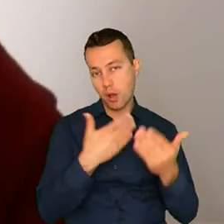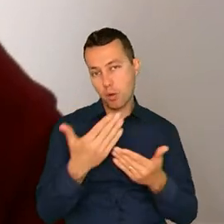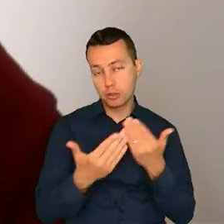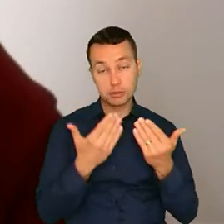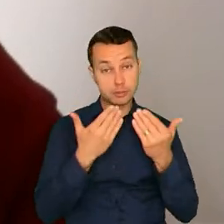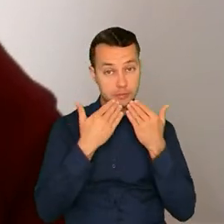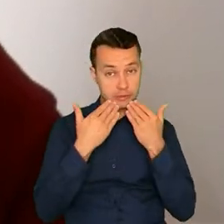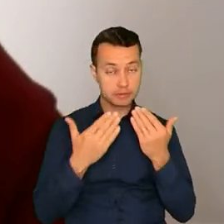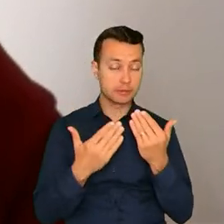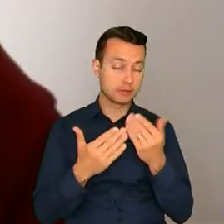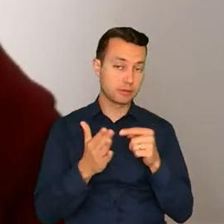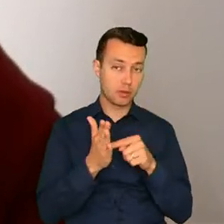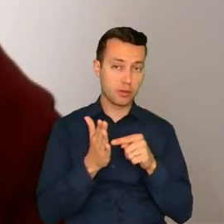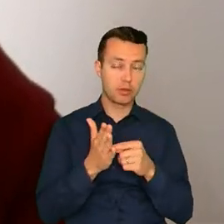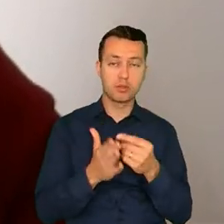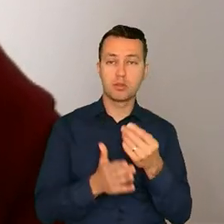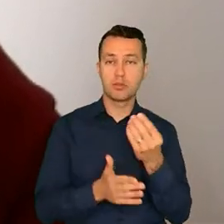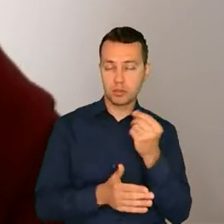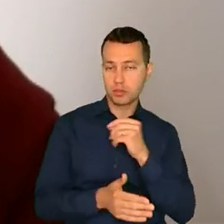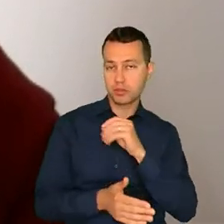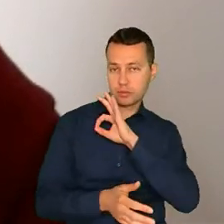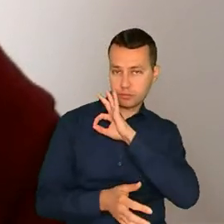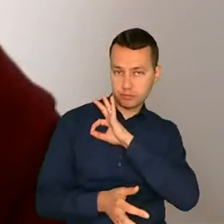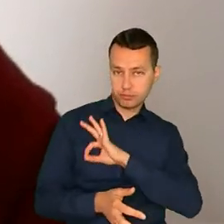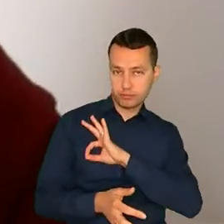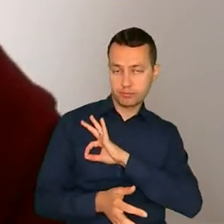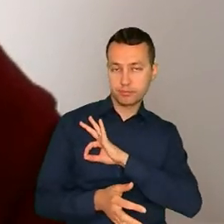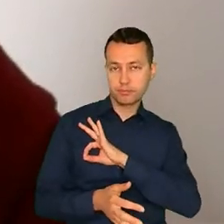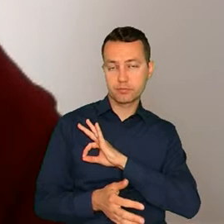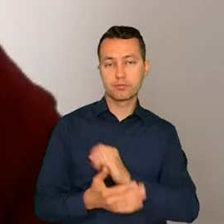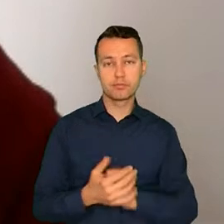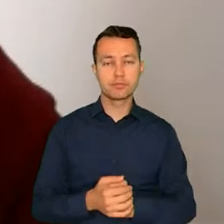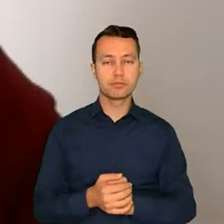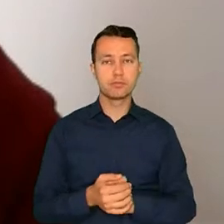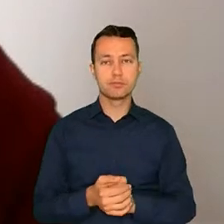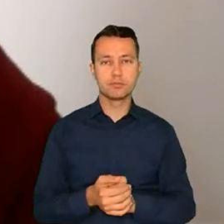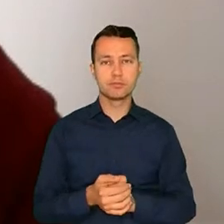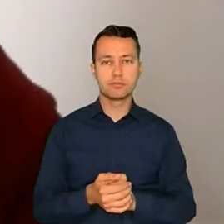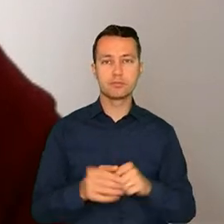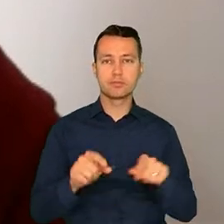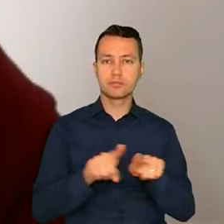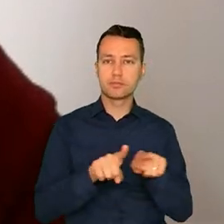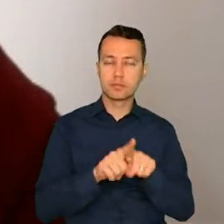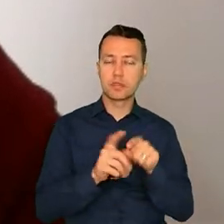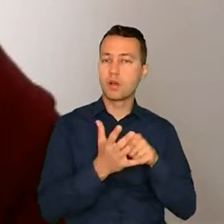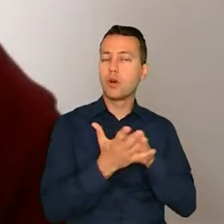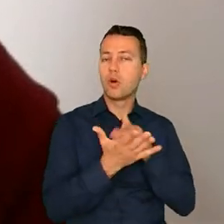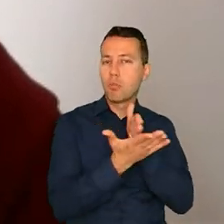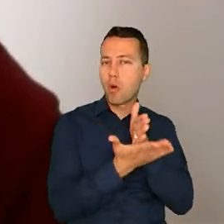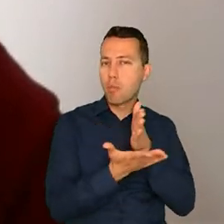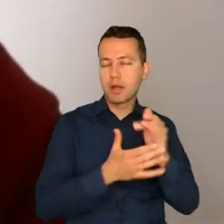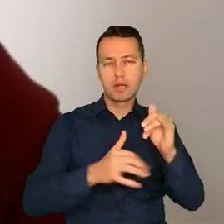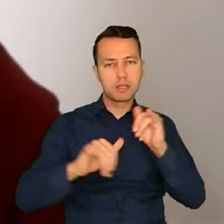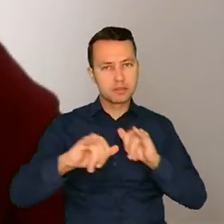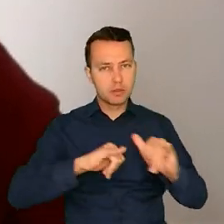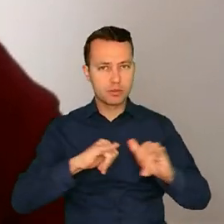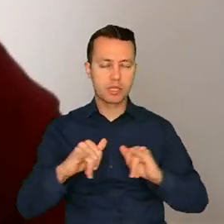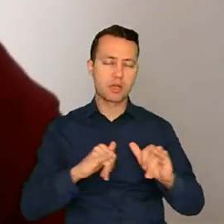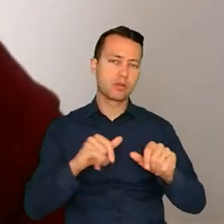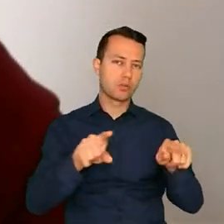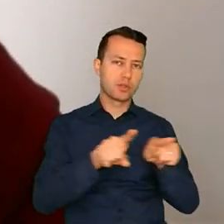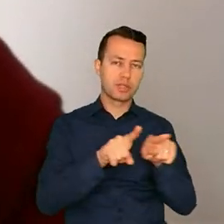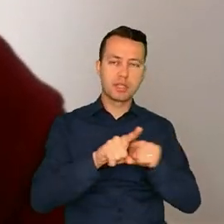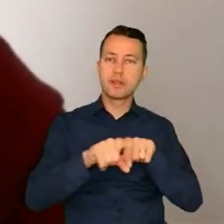So really, it helps with risk management, but it helps also, of course, with financial performance. And maybe just one other thing to mention in that